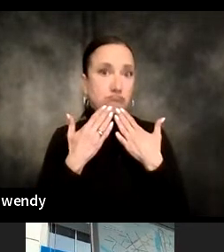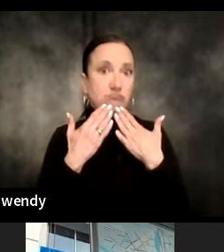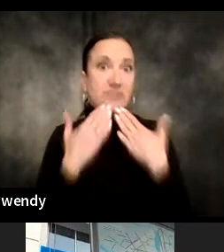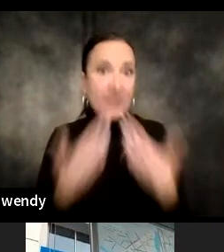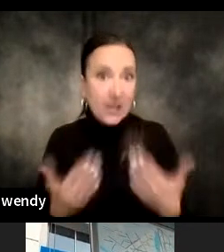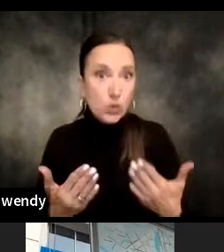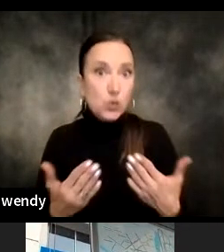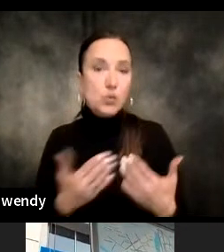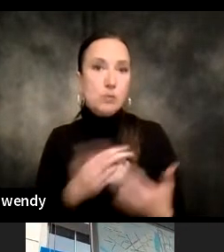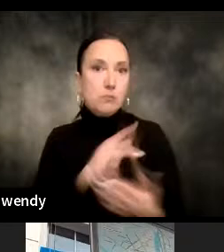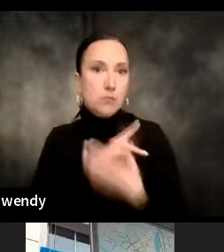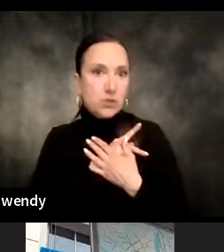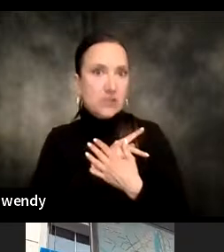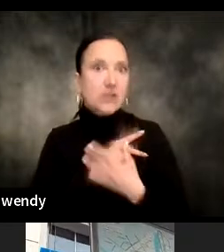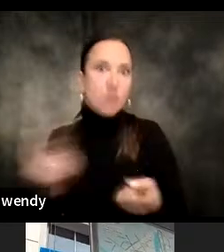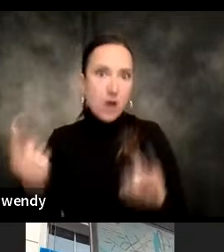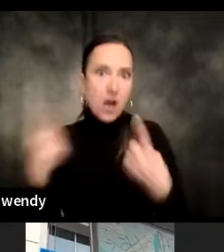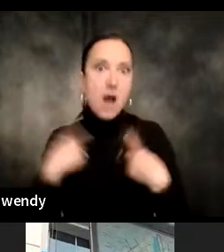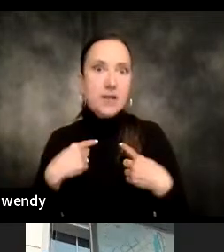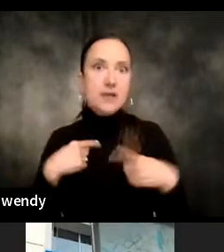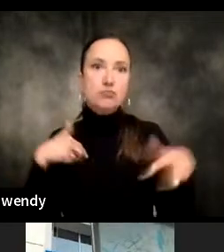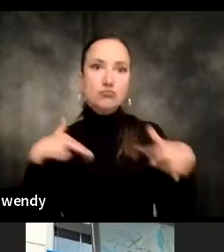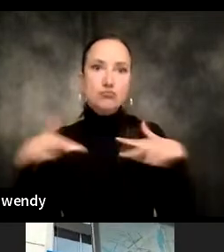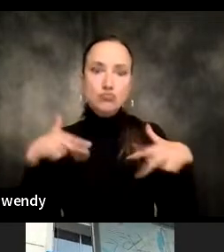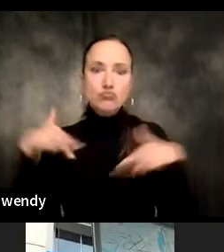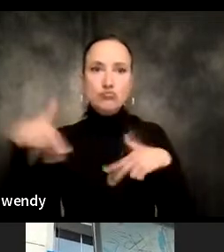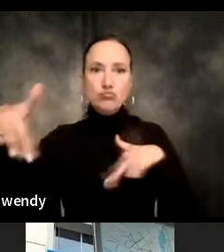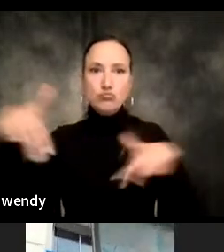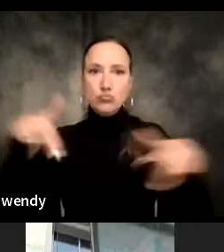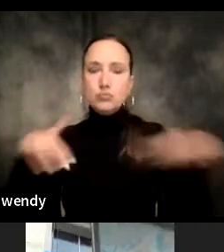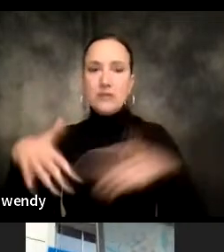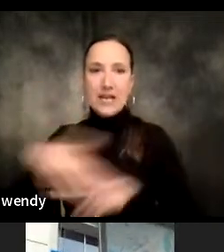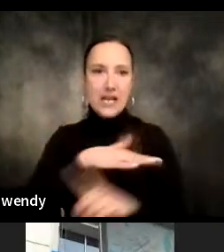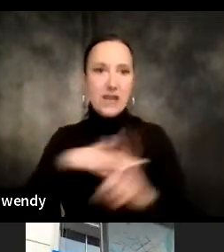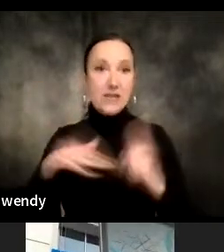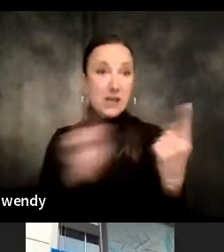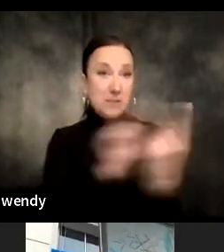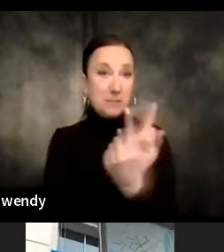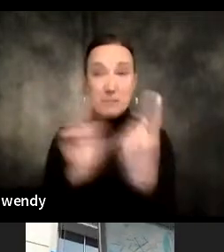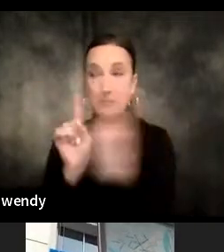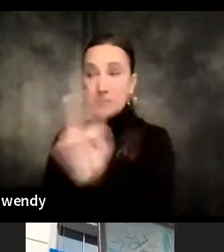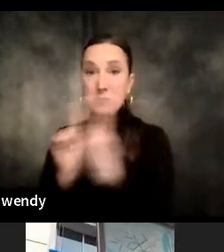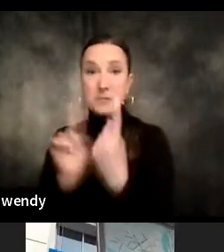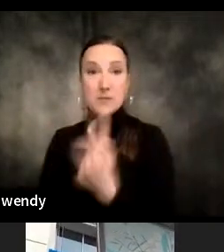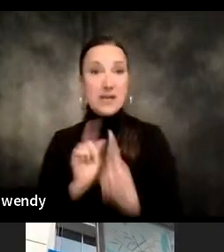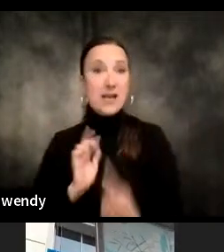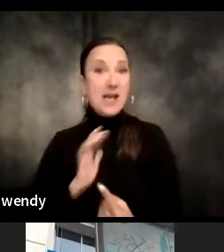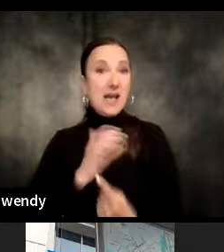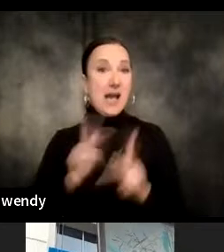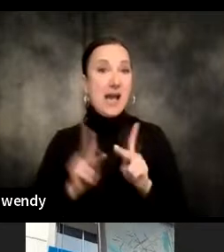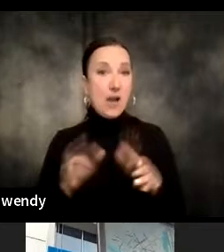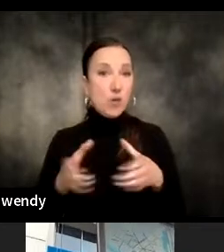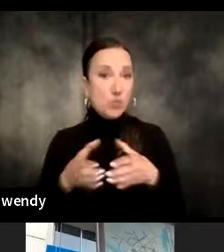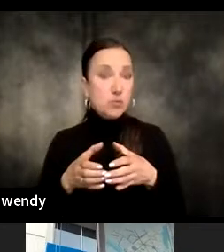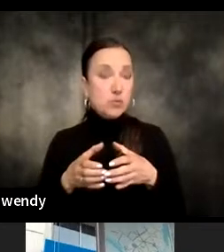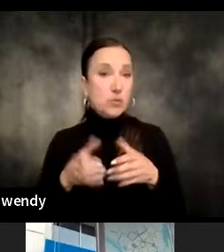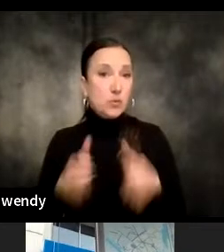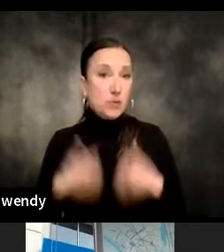individuals personally for coming out and walking the area with us and meeting some of our constituents that were there and